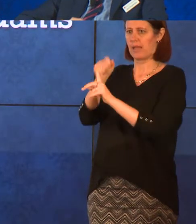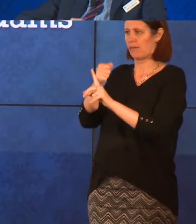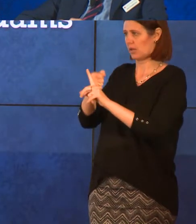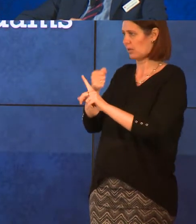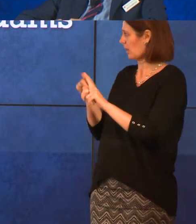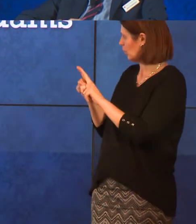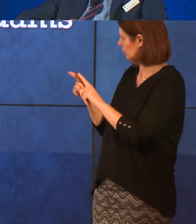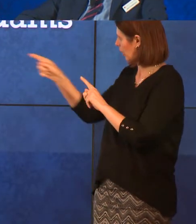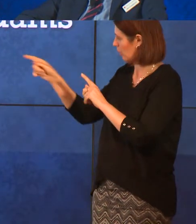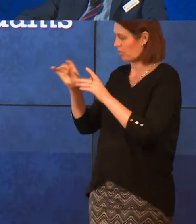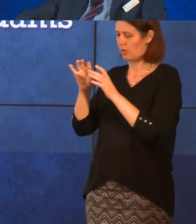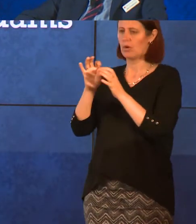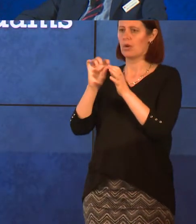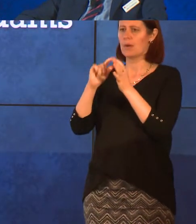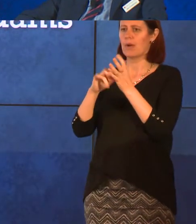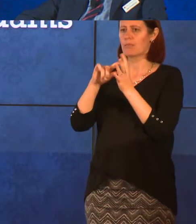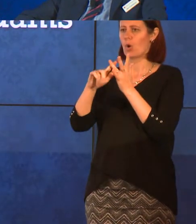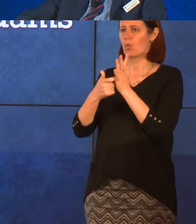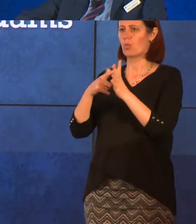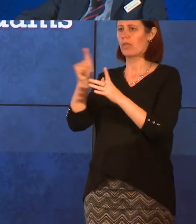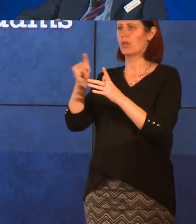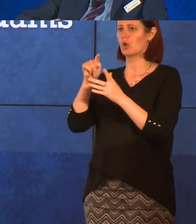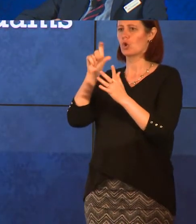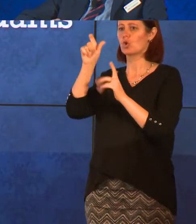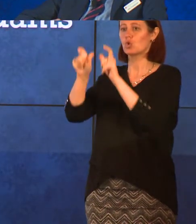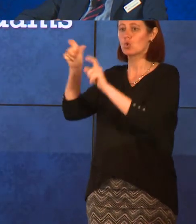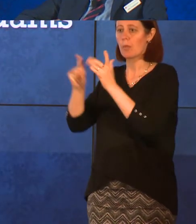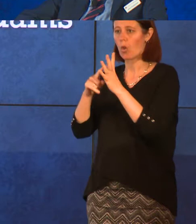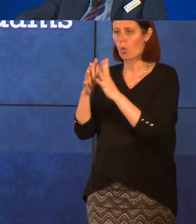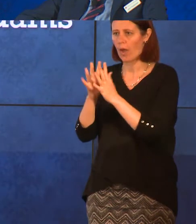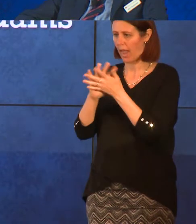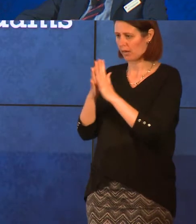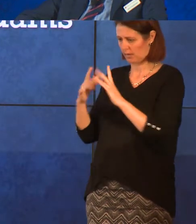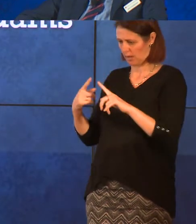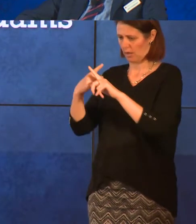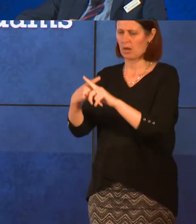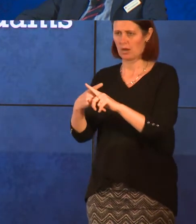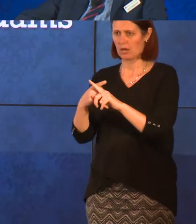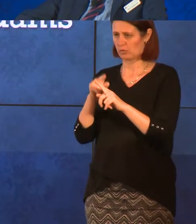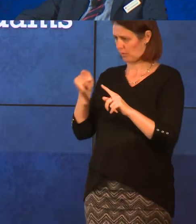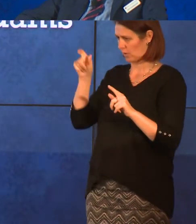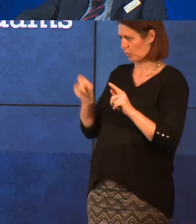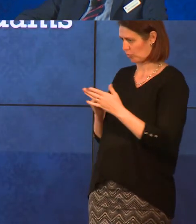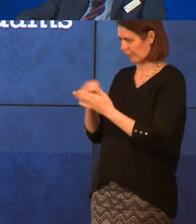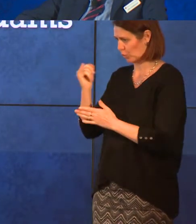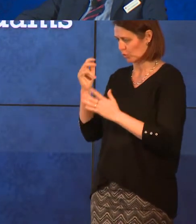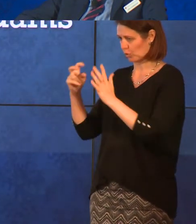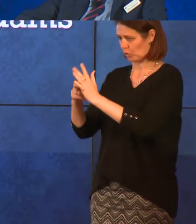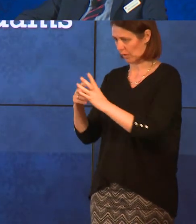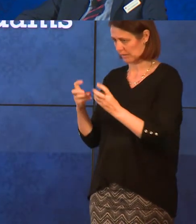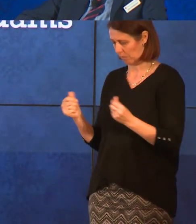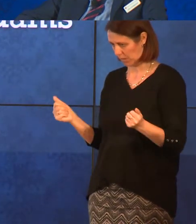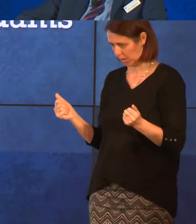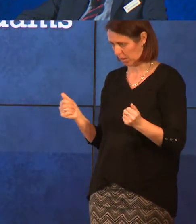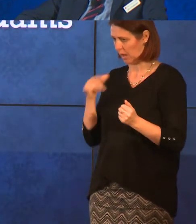in terms of consumer law, how does that intersect with the power of a guardian to refuse to sign something which is unconscionable,